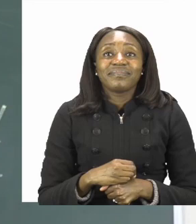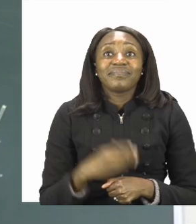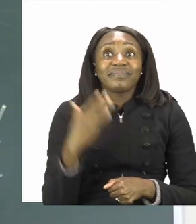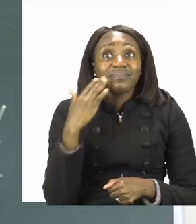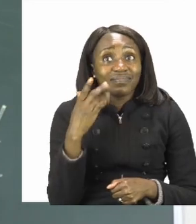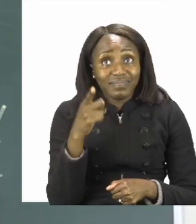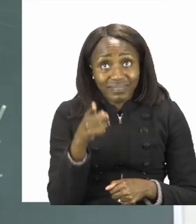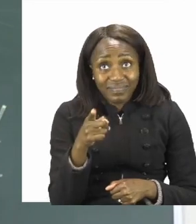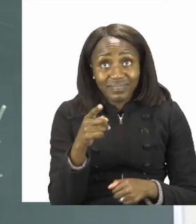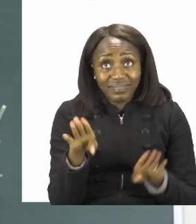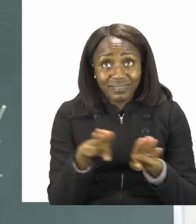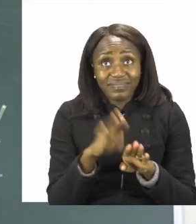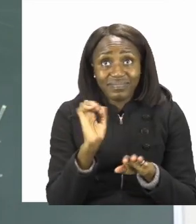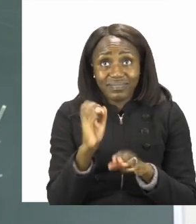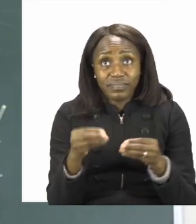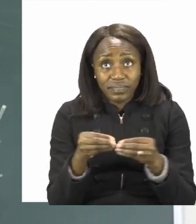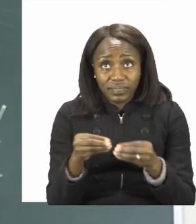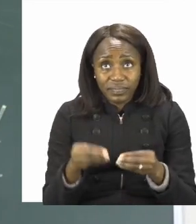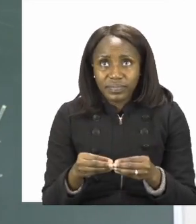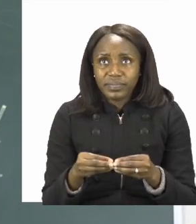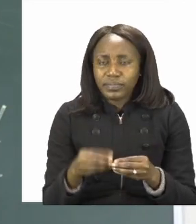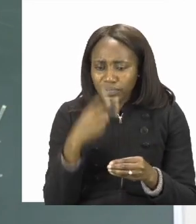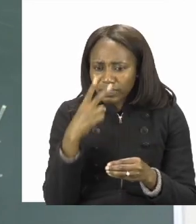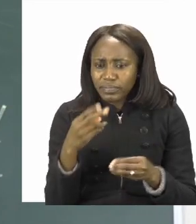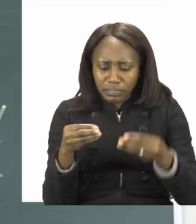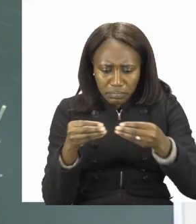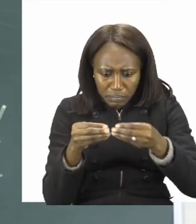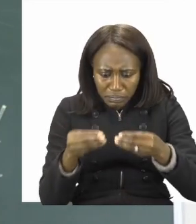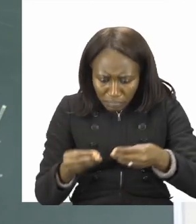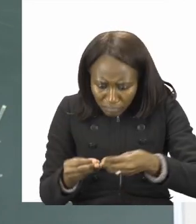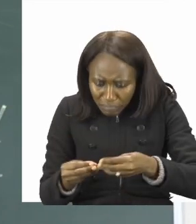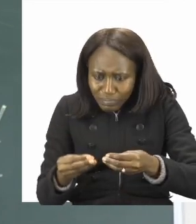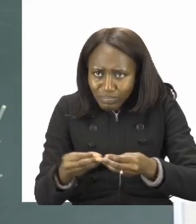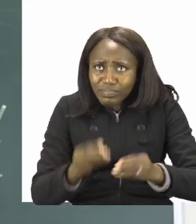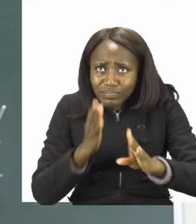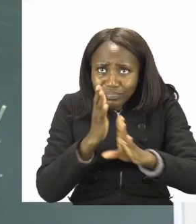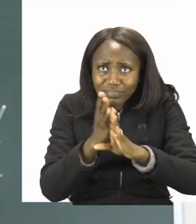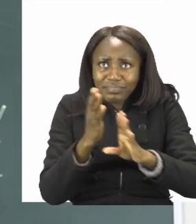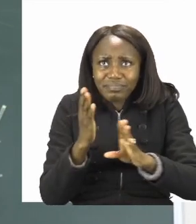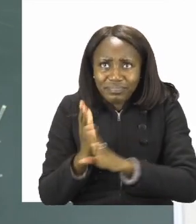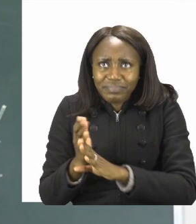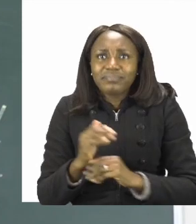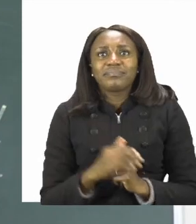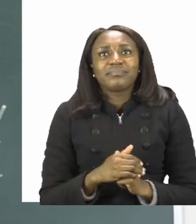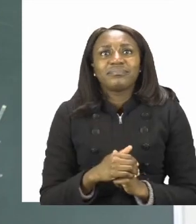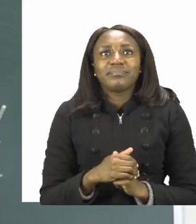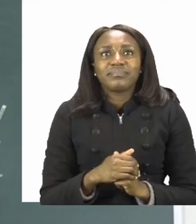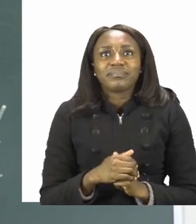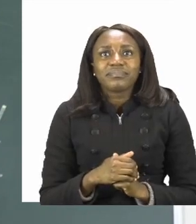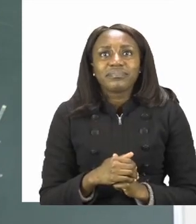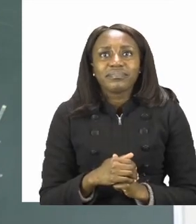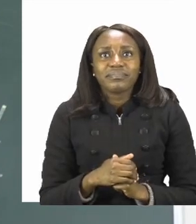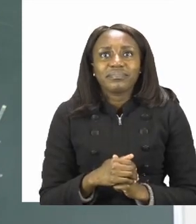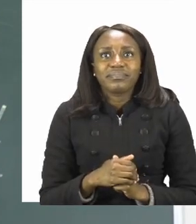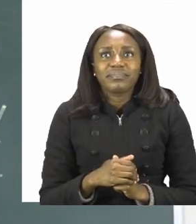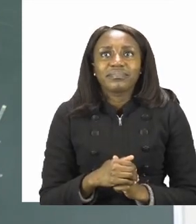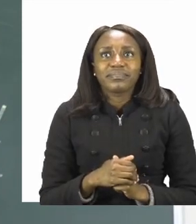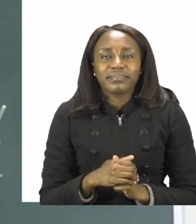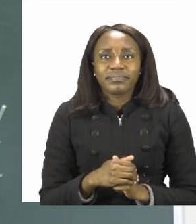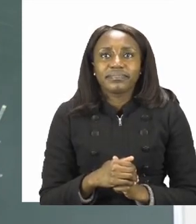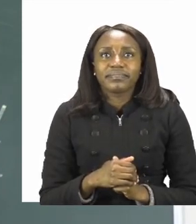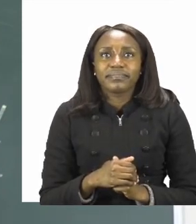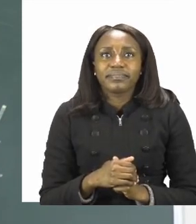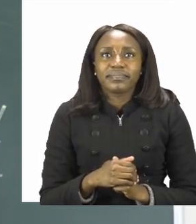doing your puzzle, make sure that you try and look for the body parts first since you already know them. That will help you to start